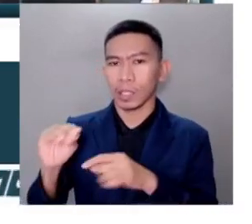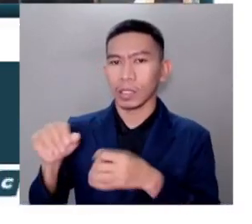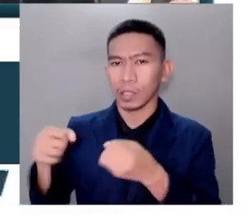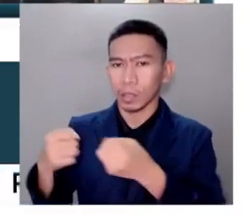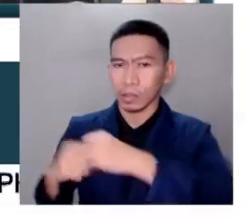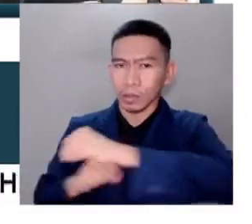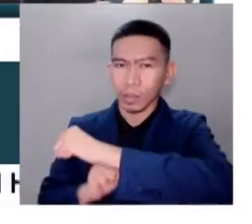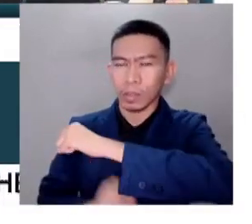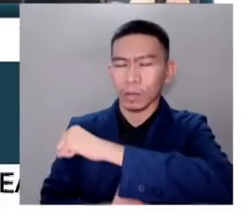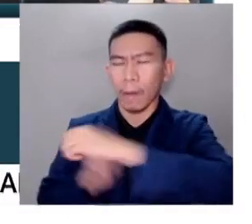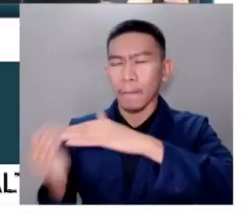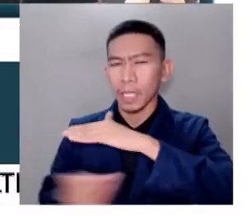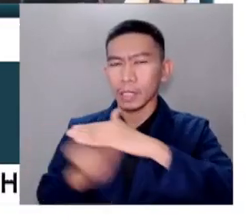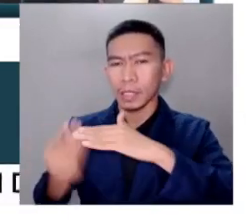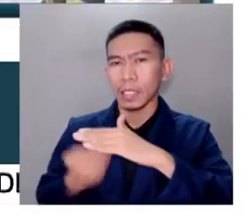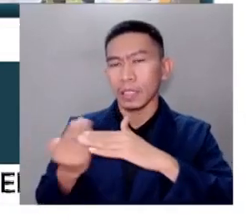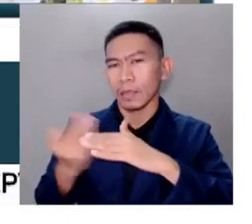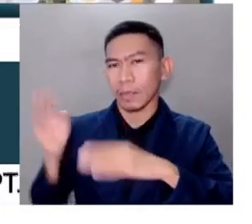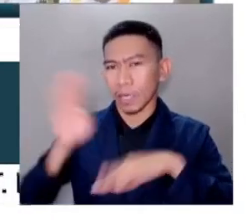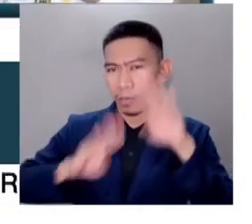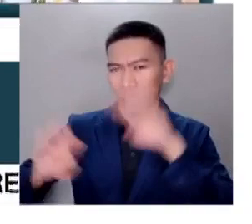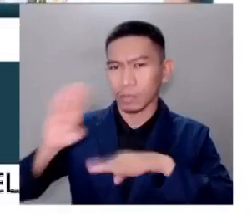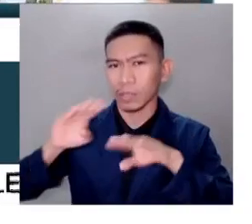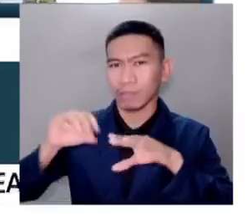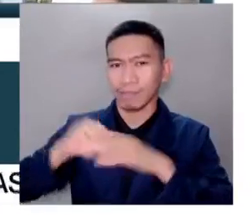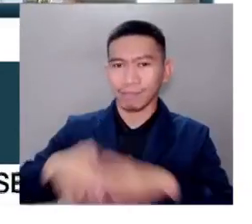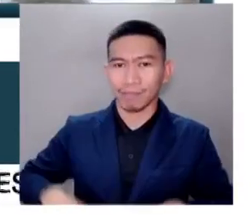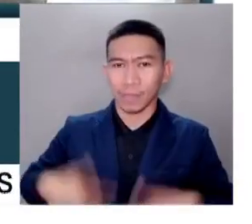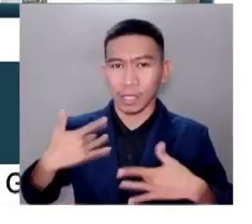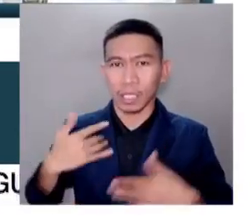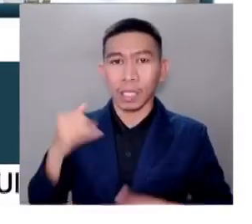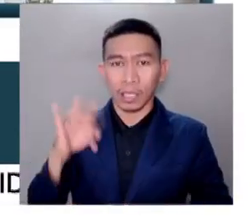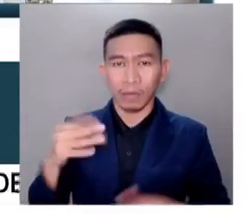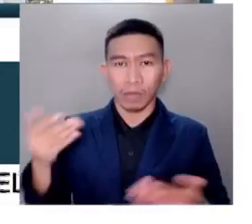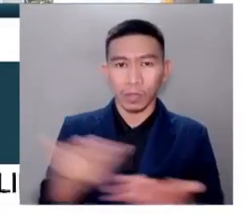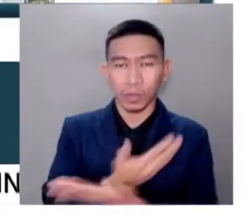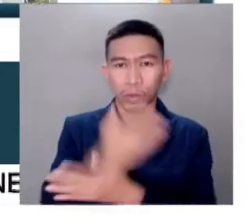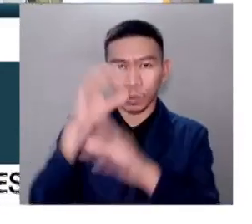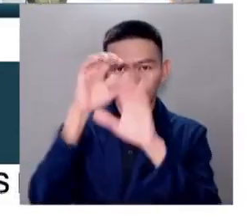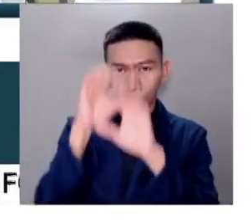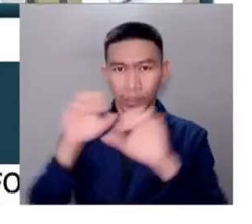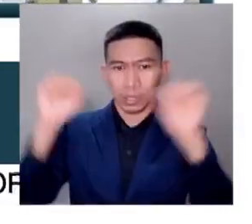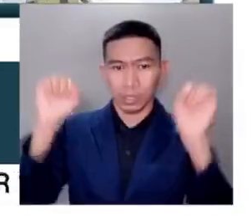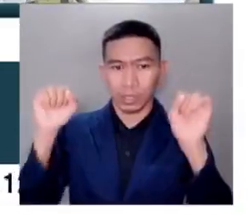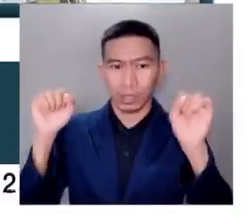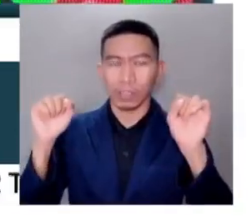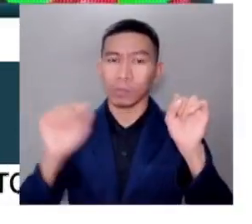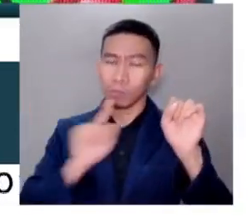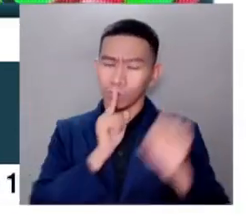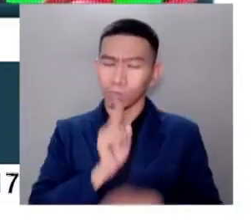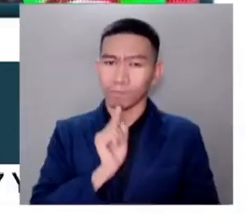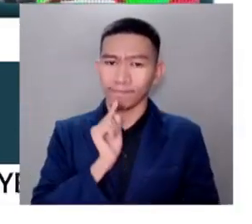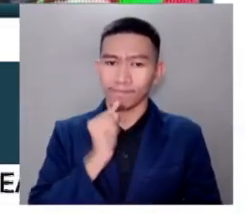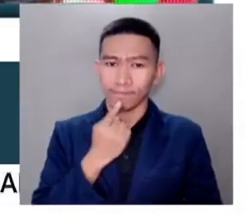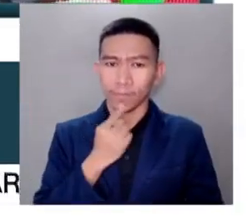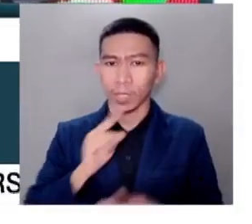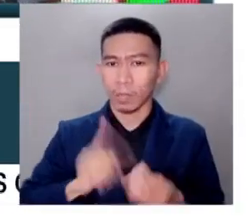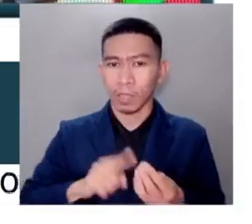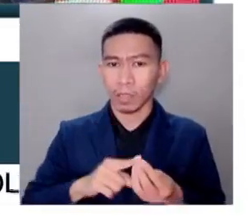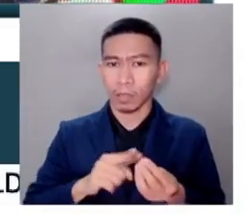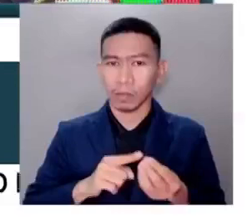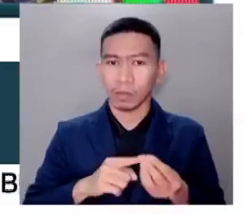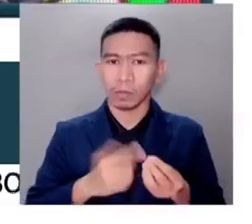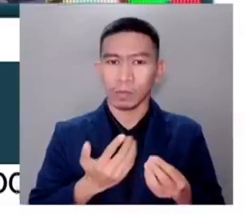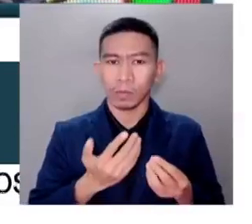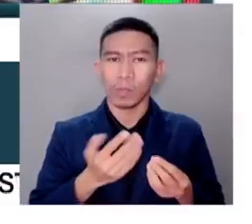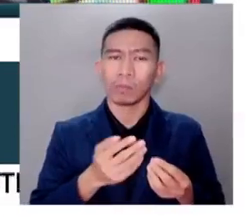issues that I've outlined. And again, if the new president and deputy president are sincere about honour of working for